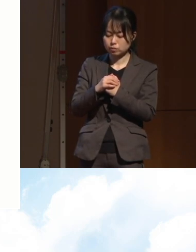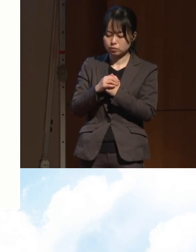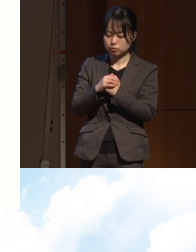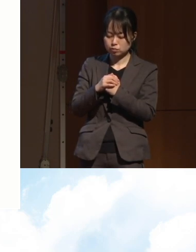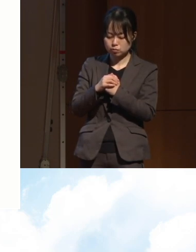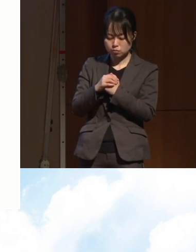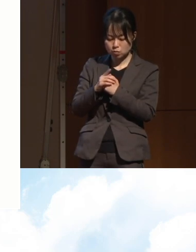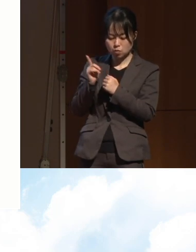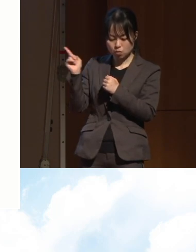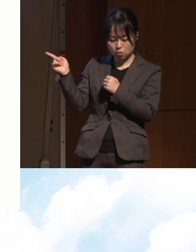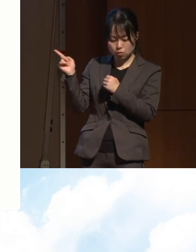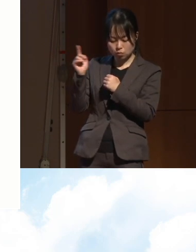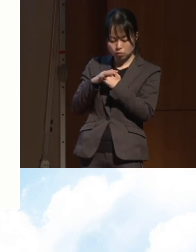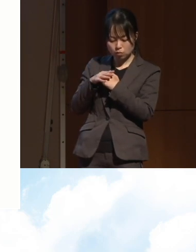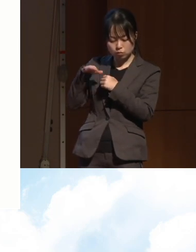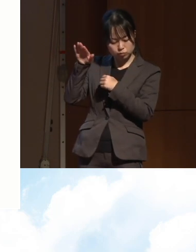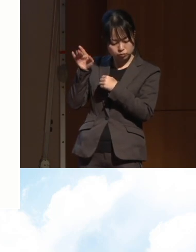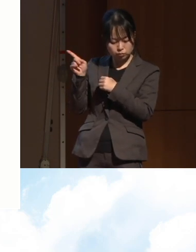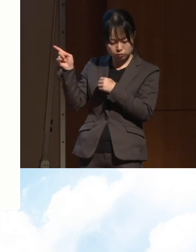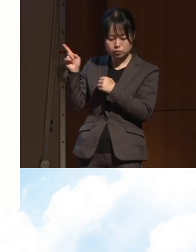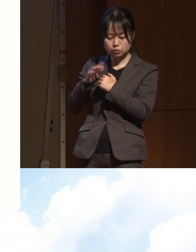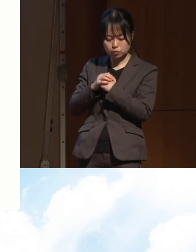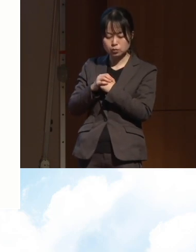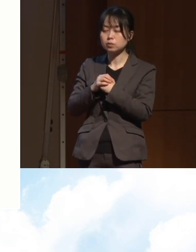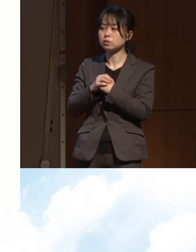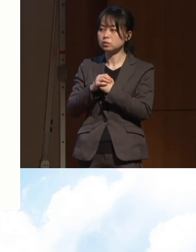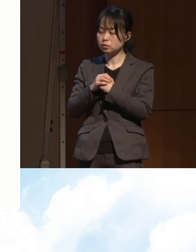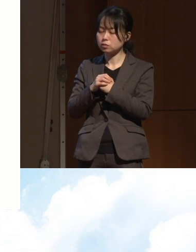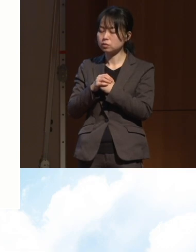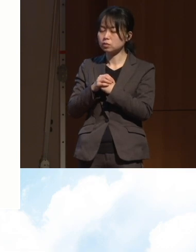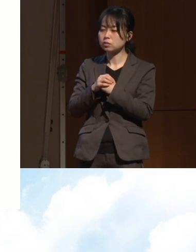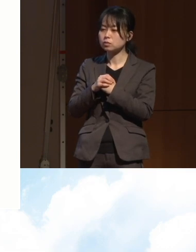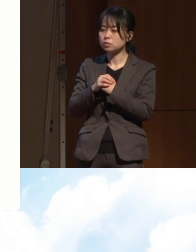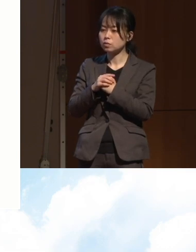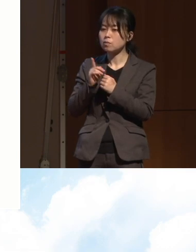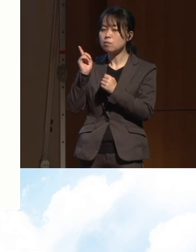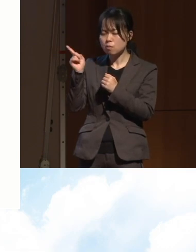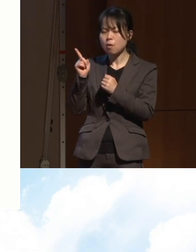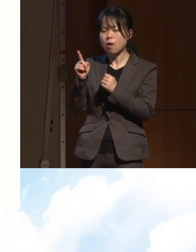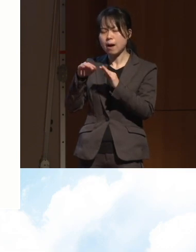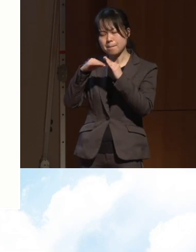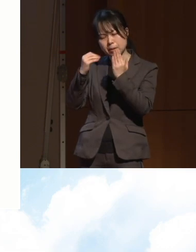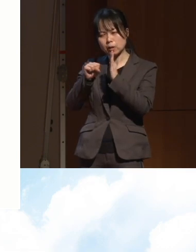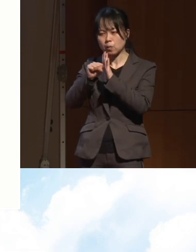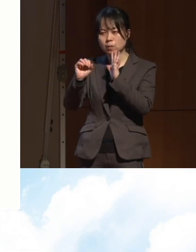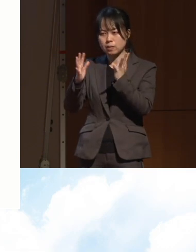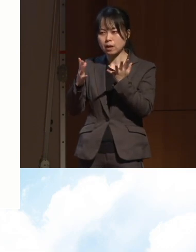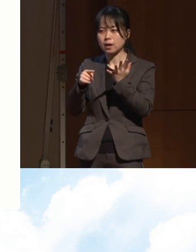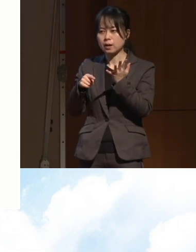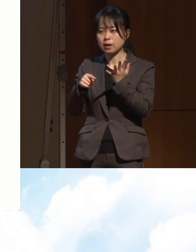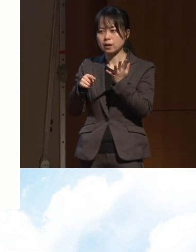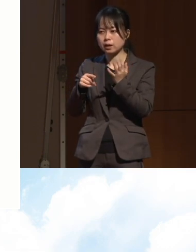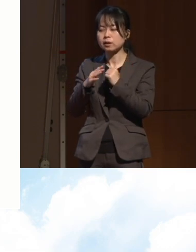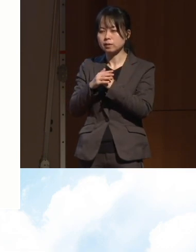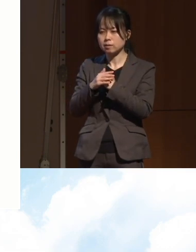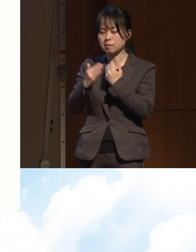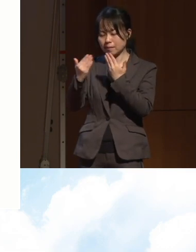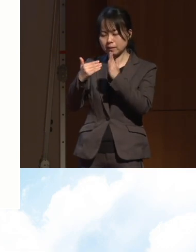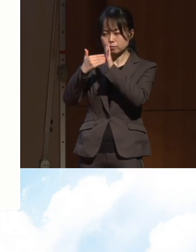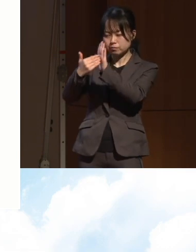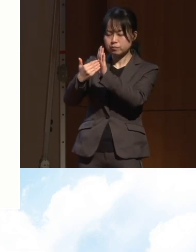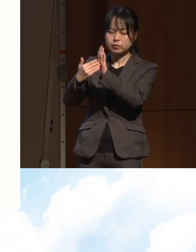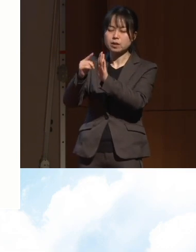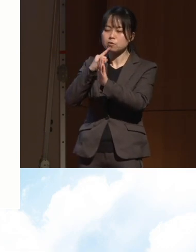at developing high antibody levels, but nonetheless, there was no protection. So it made me think, as